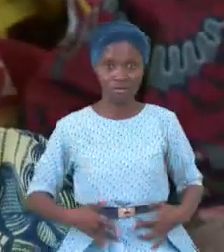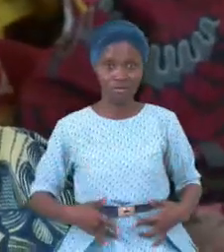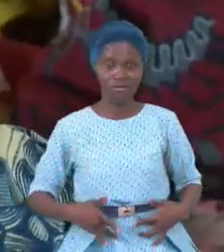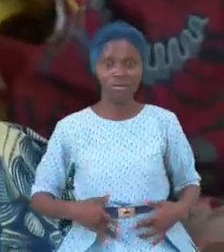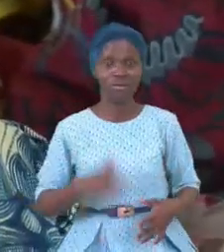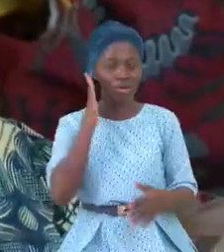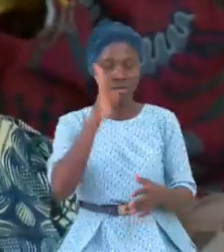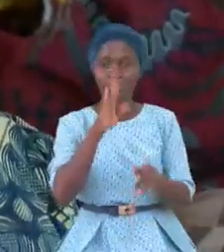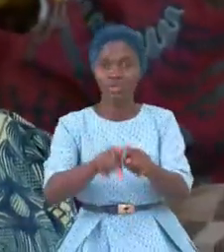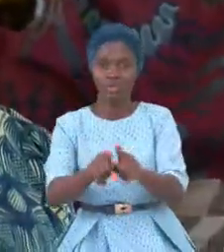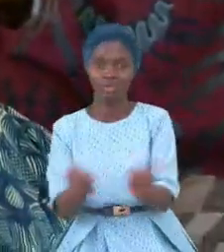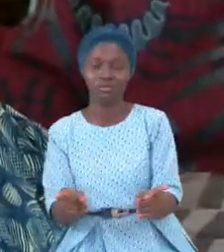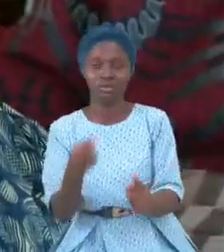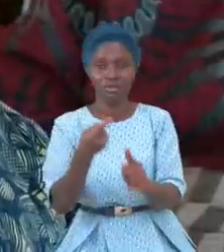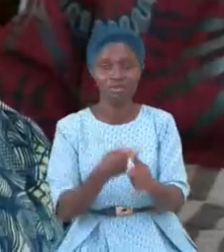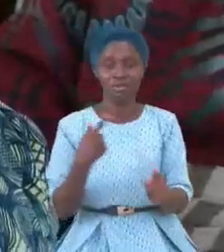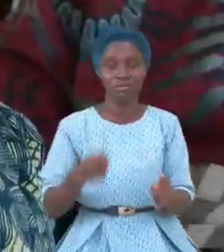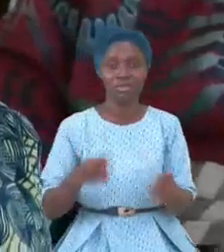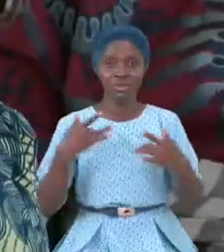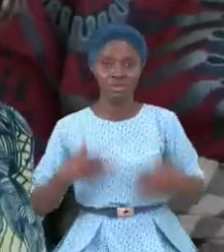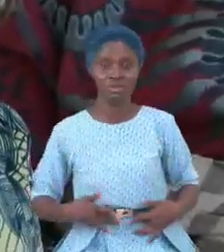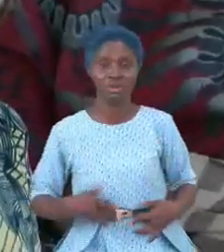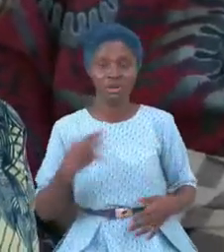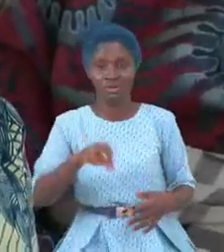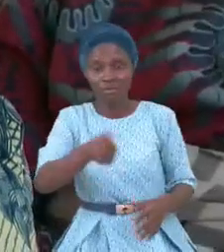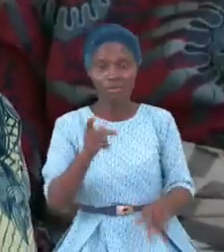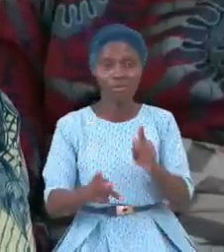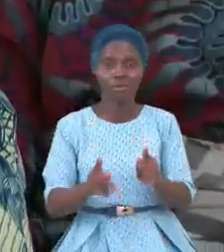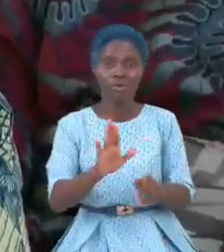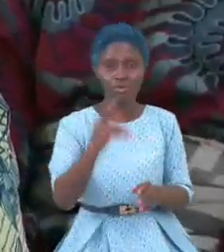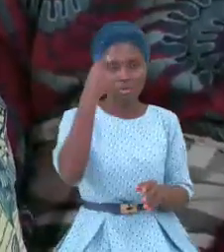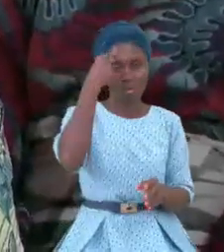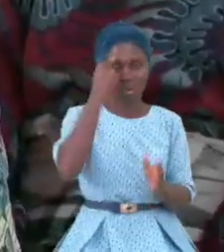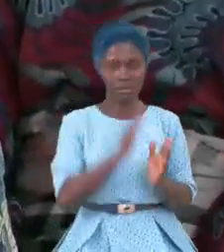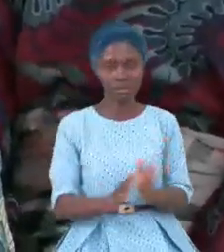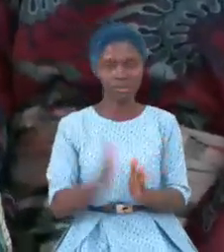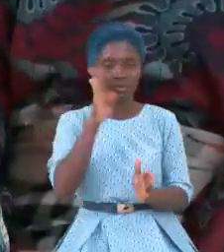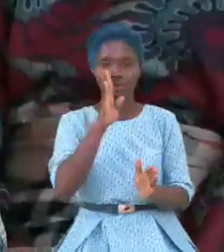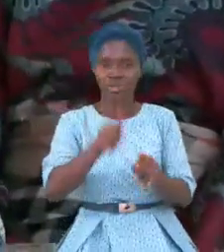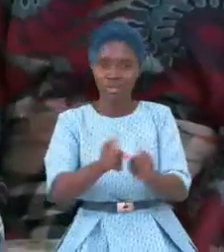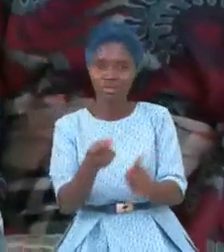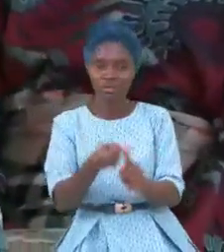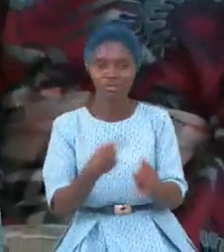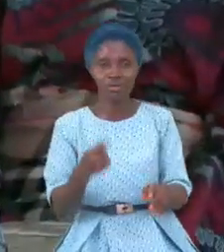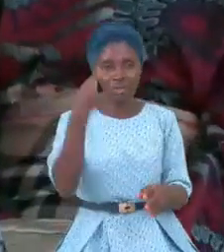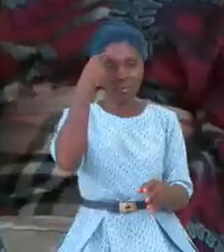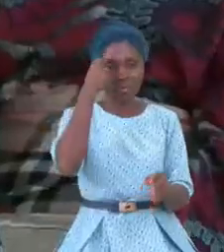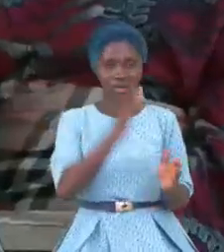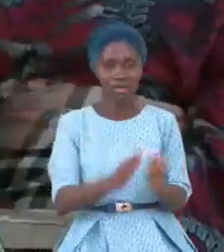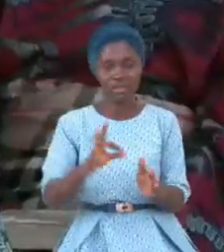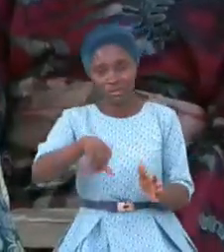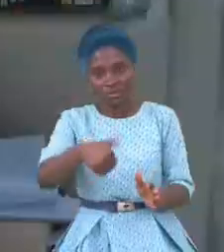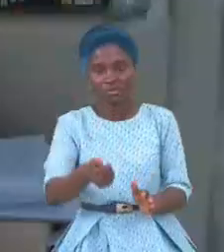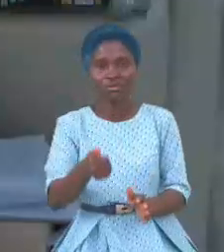Your mindset will be different from the mindset of the world. And your pursuit and your plan will be different from